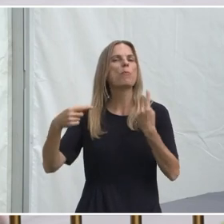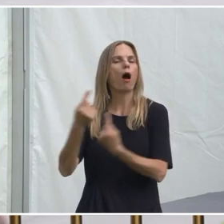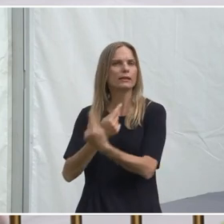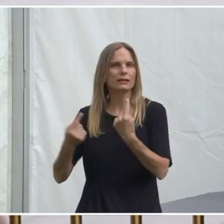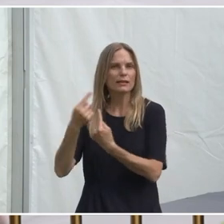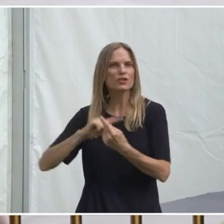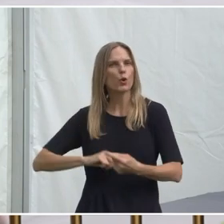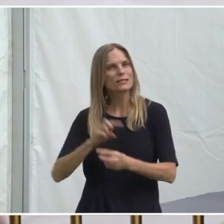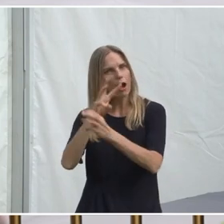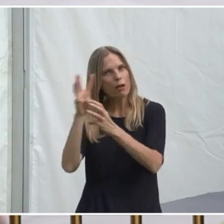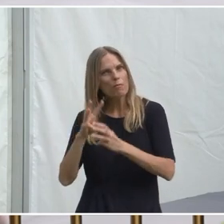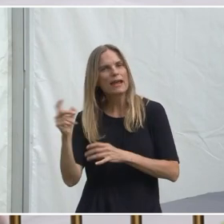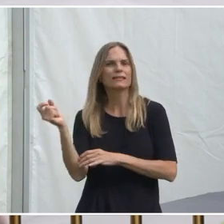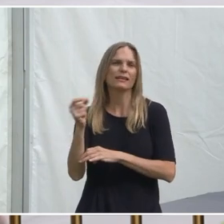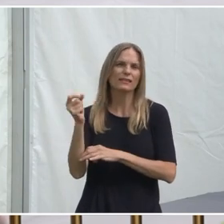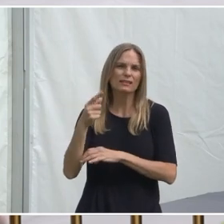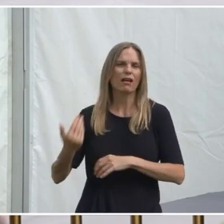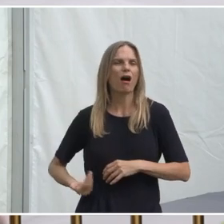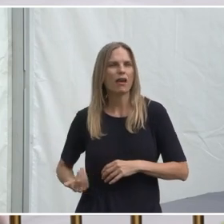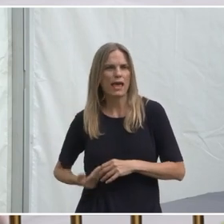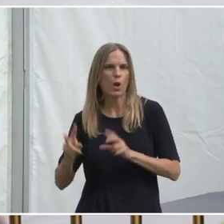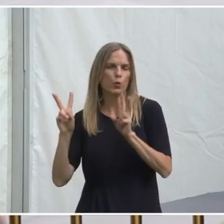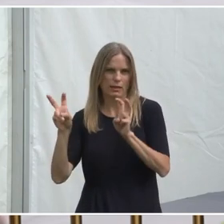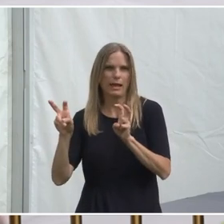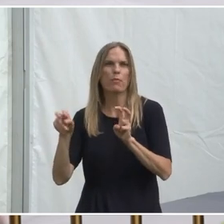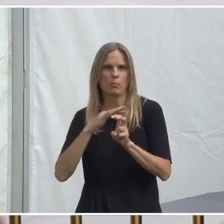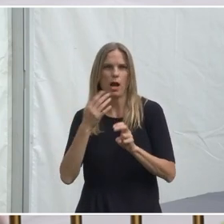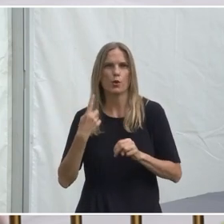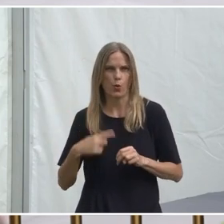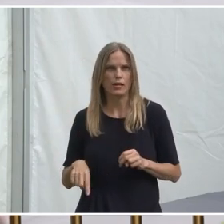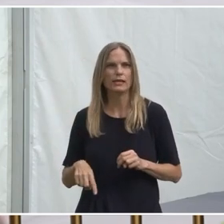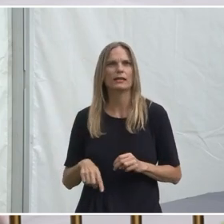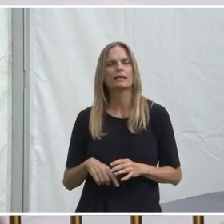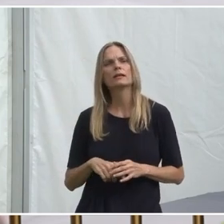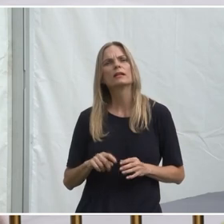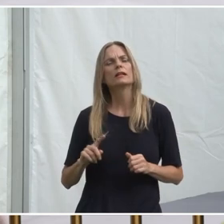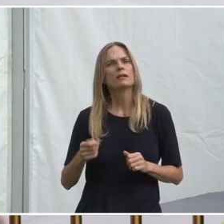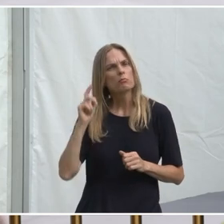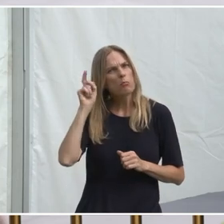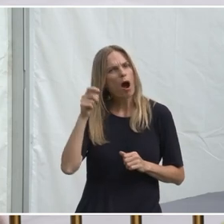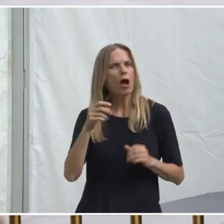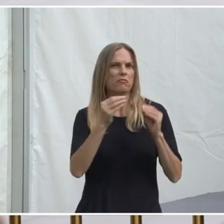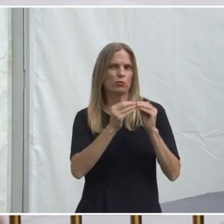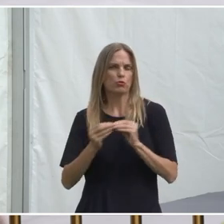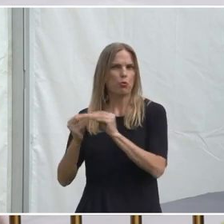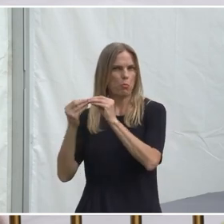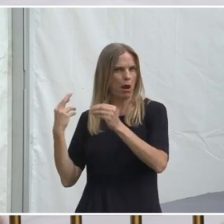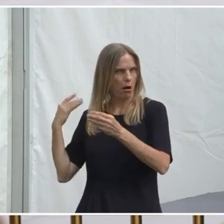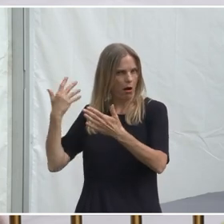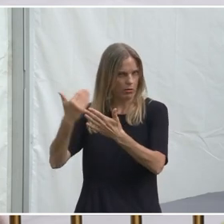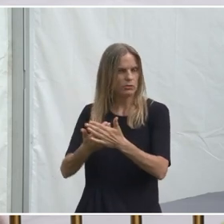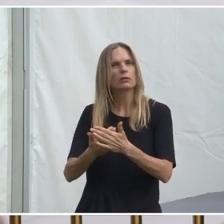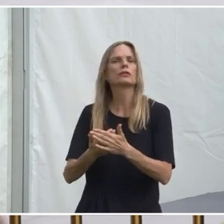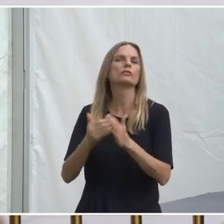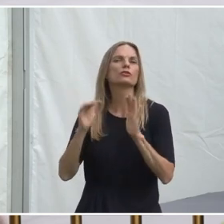social media, digital life being. And I think we have raised, for the last 10 years, we raised